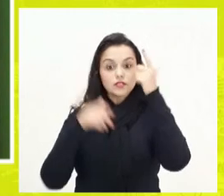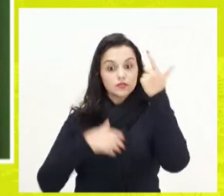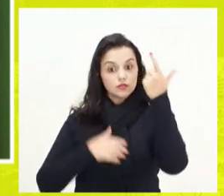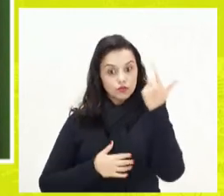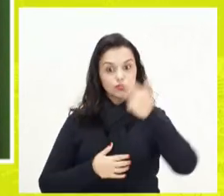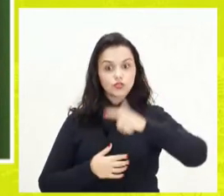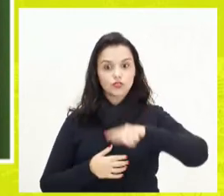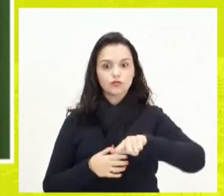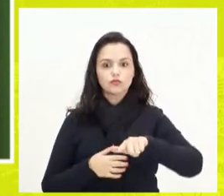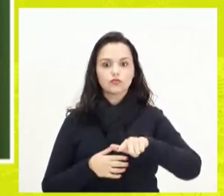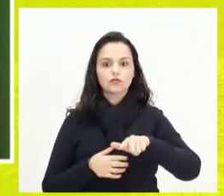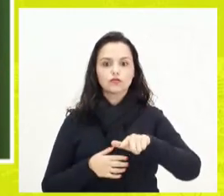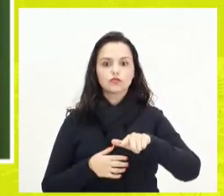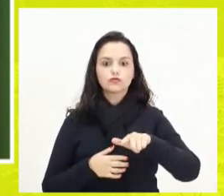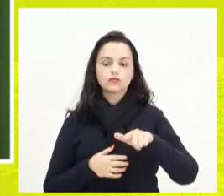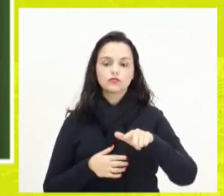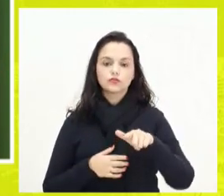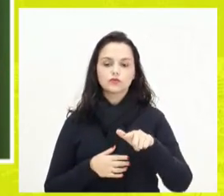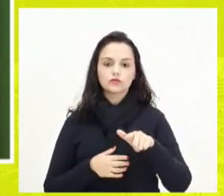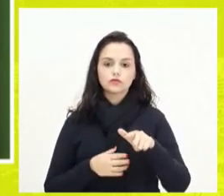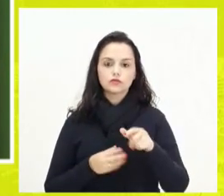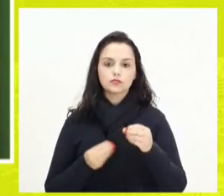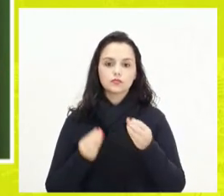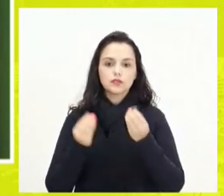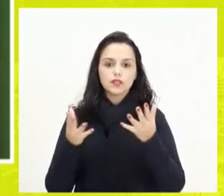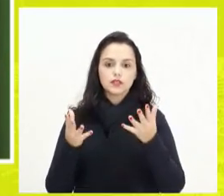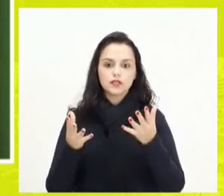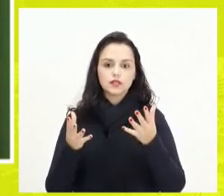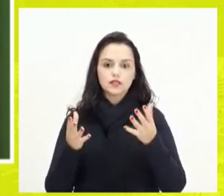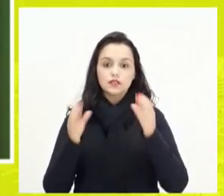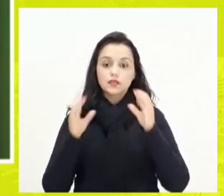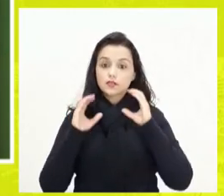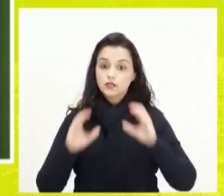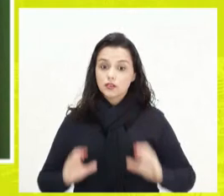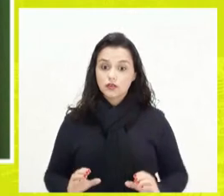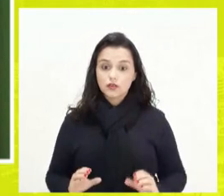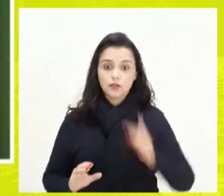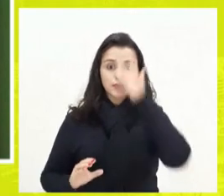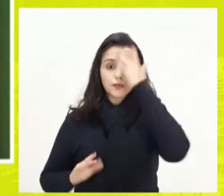they have to think about a flow